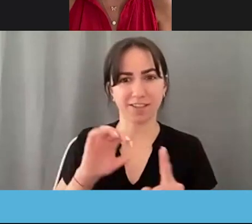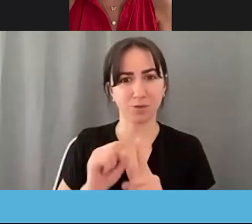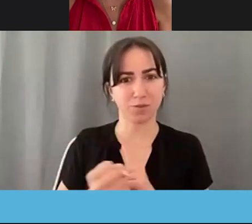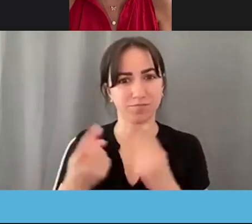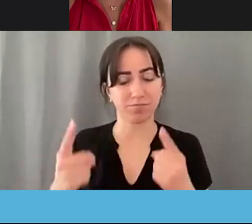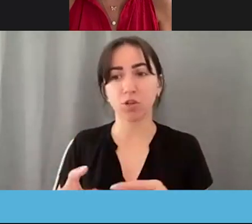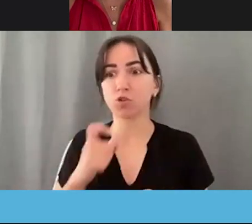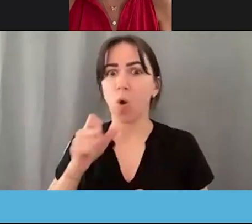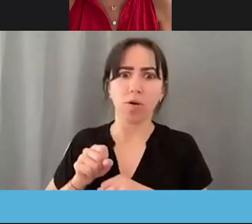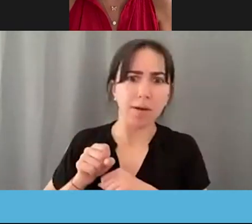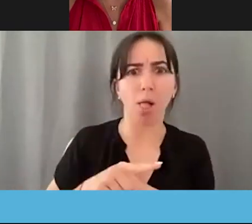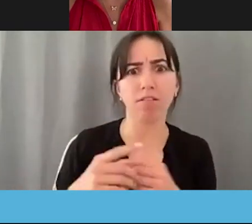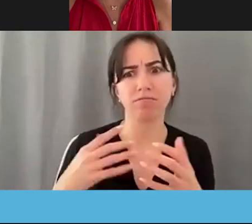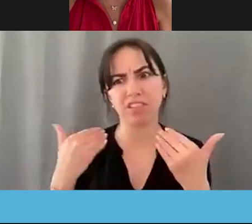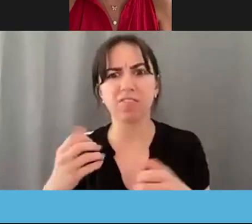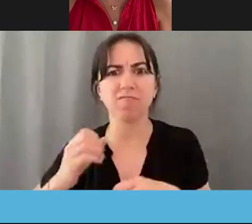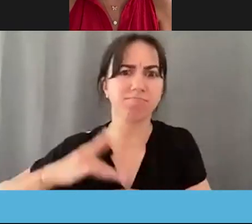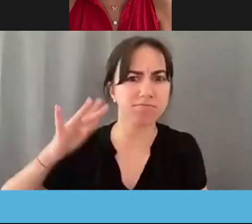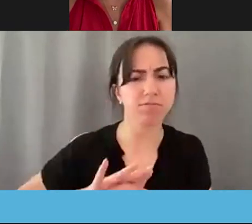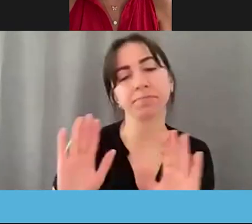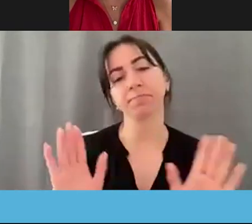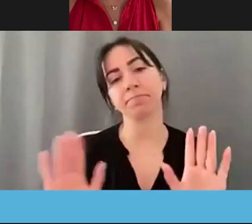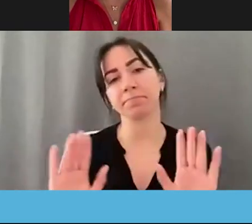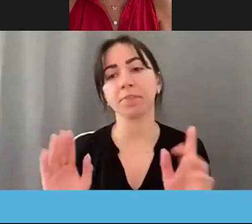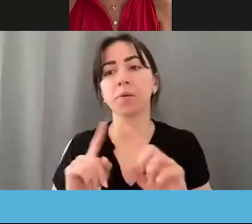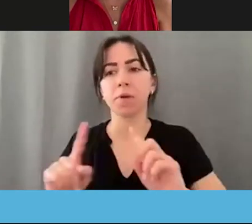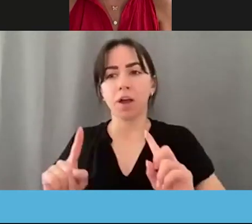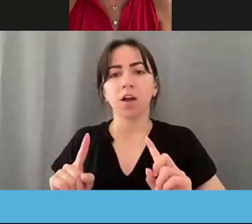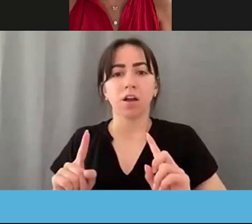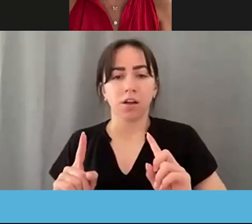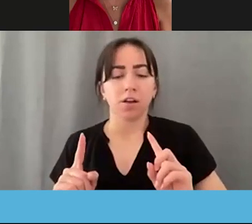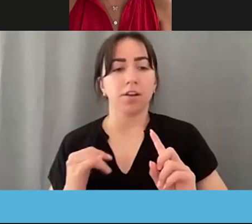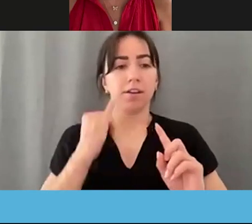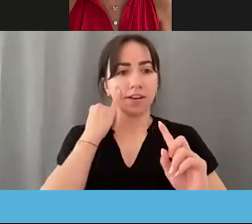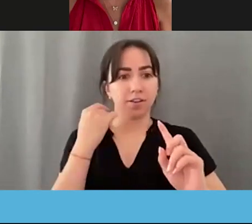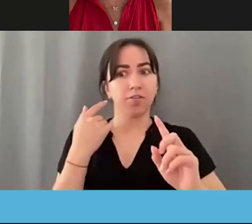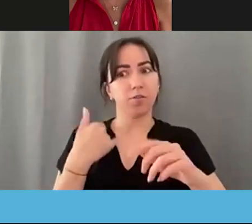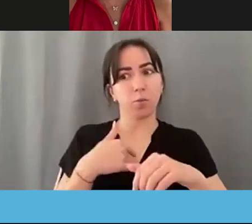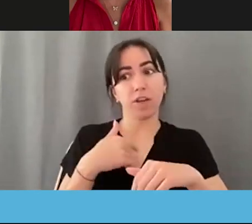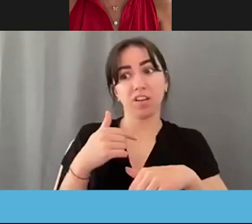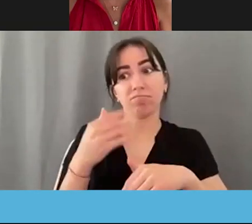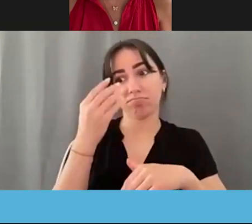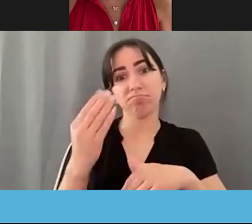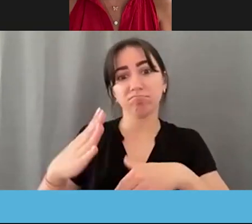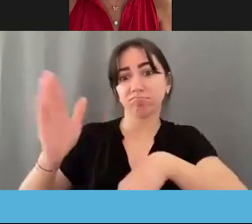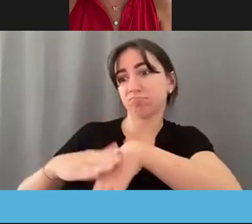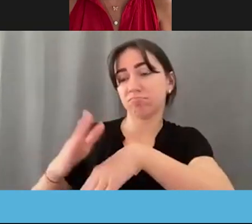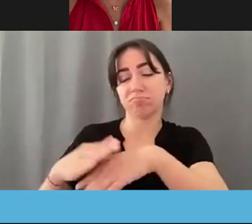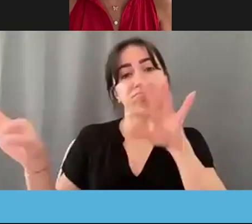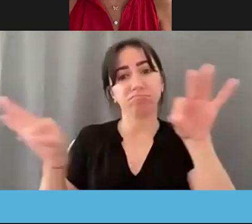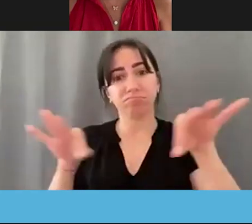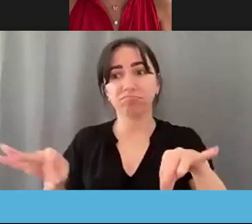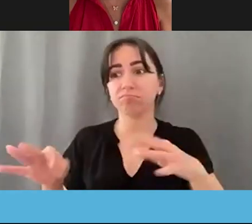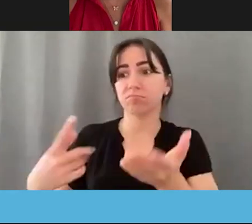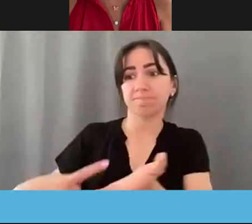act impulsively either. But I think the more that we call out these kinds of experiences